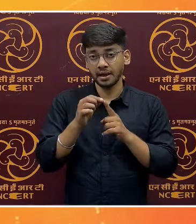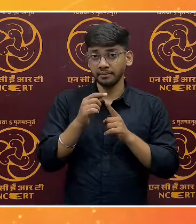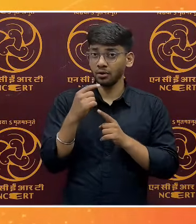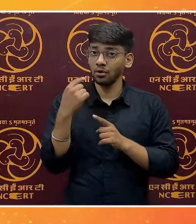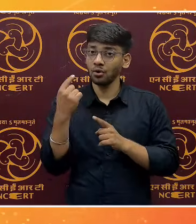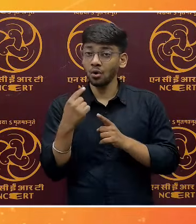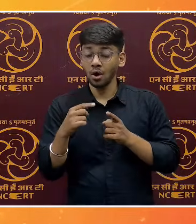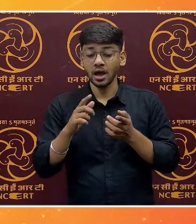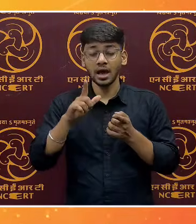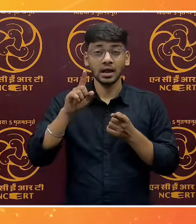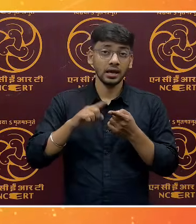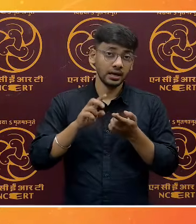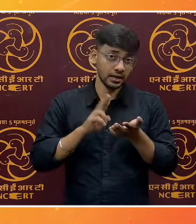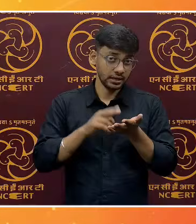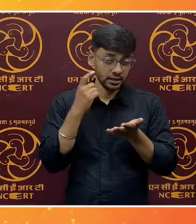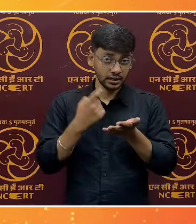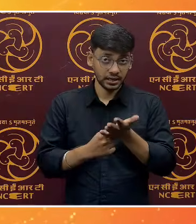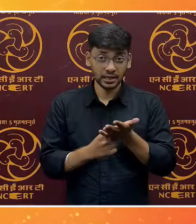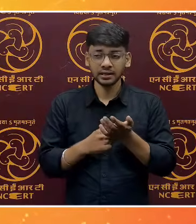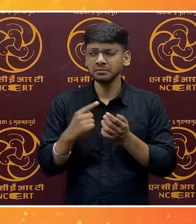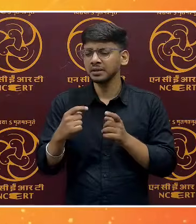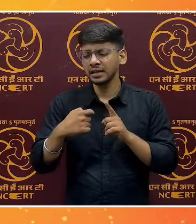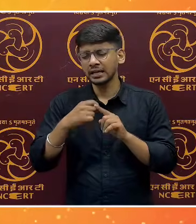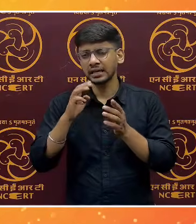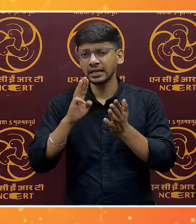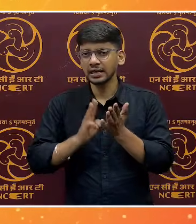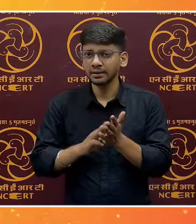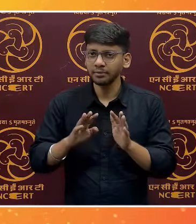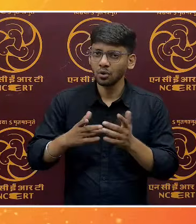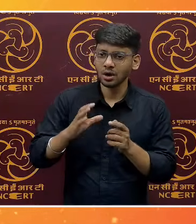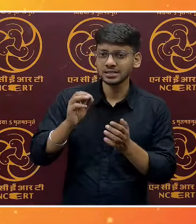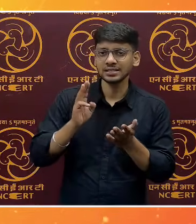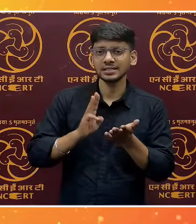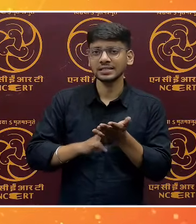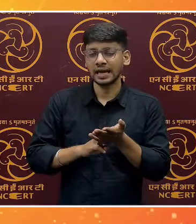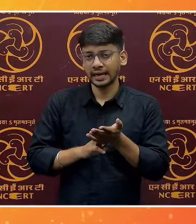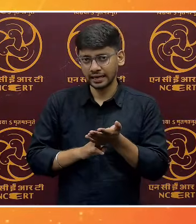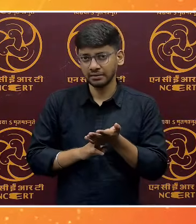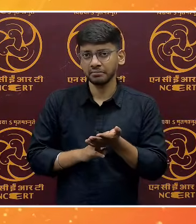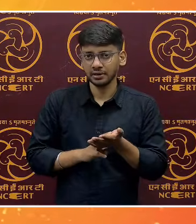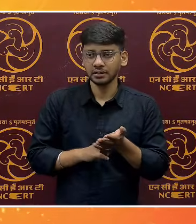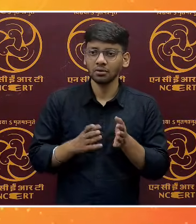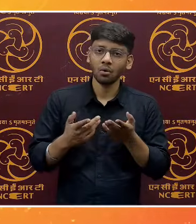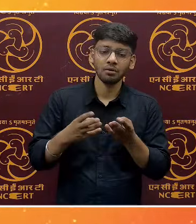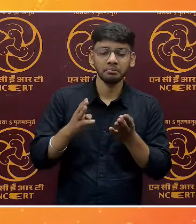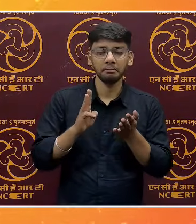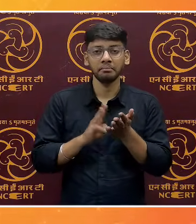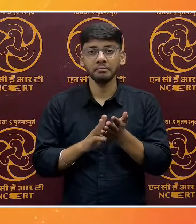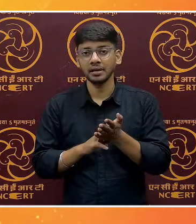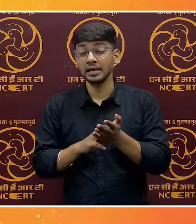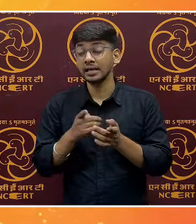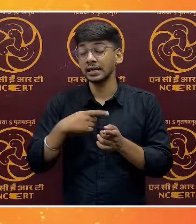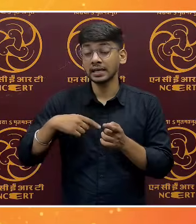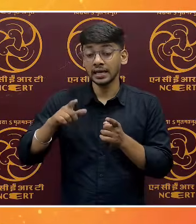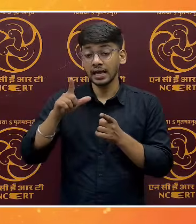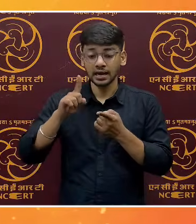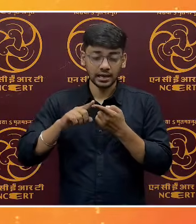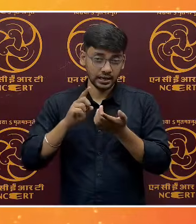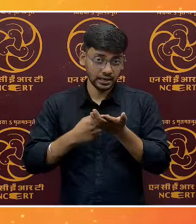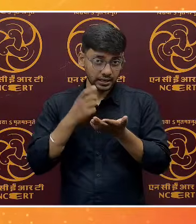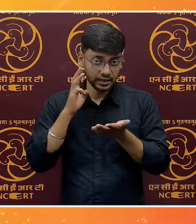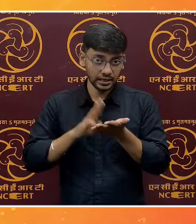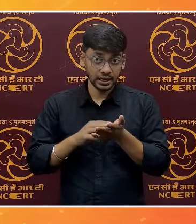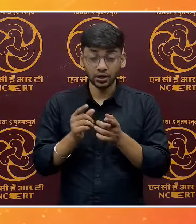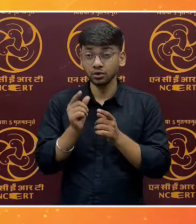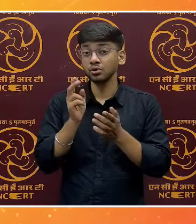measured in the linear unit. It might be into kilometer, it might be into centimeter, it might be in only meter. So it is linear unit, and